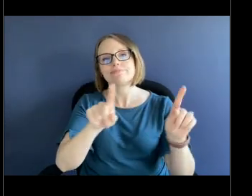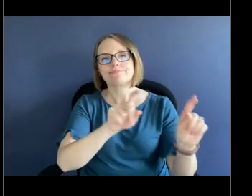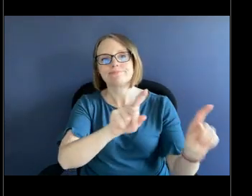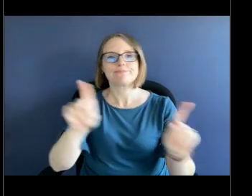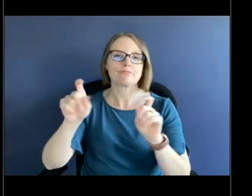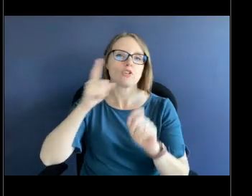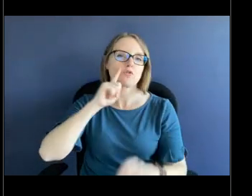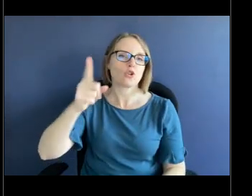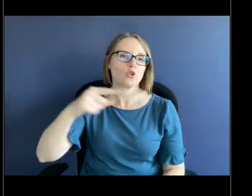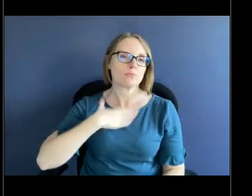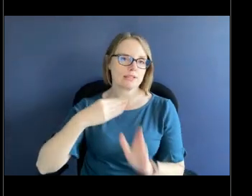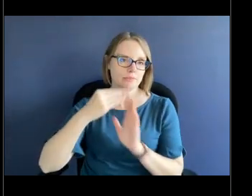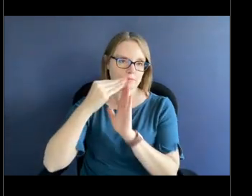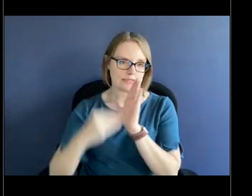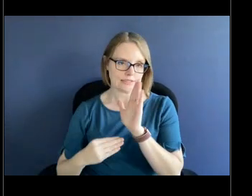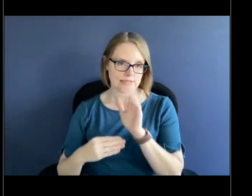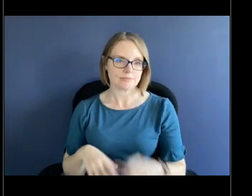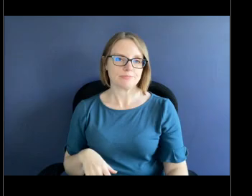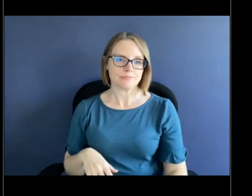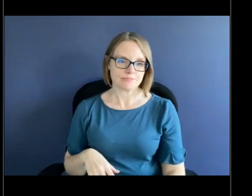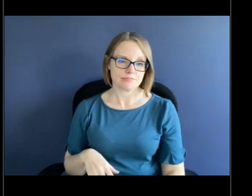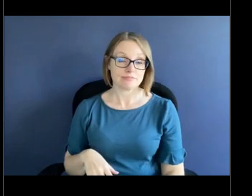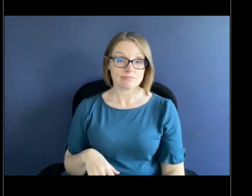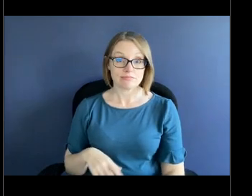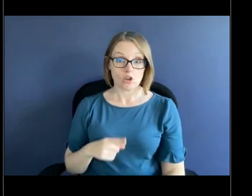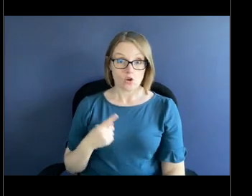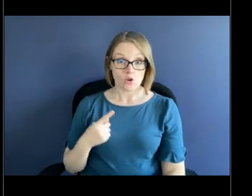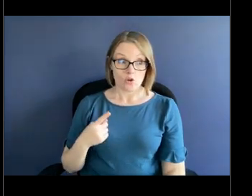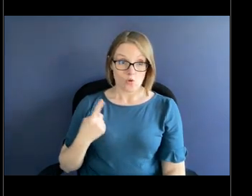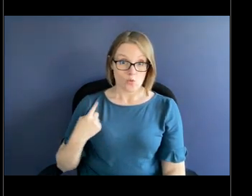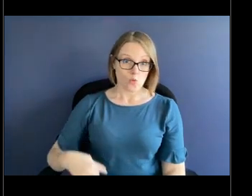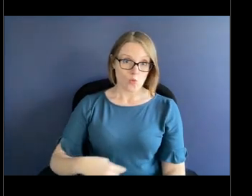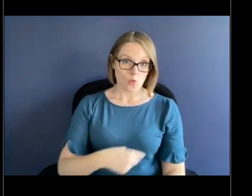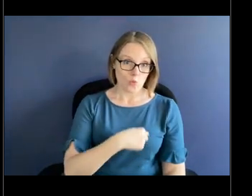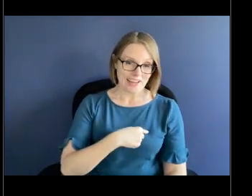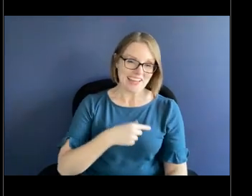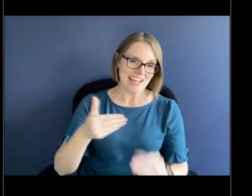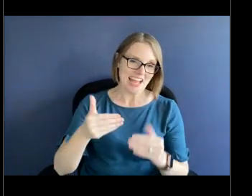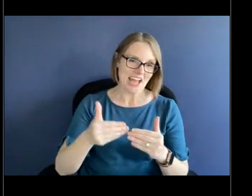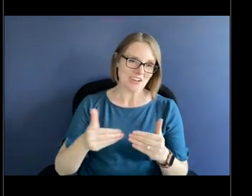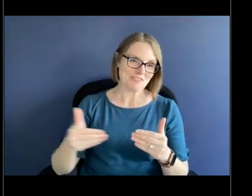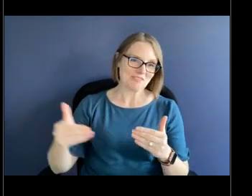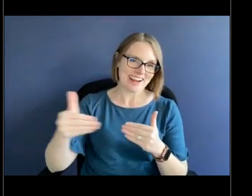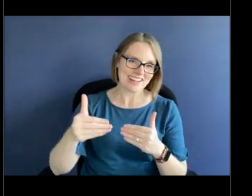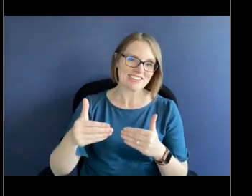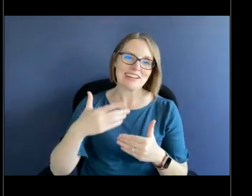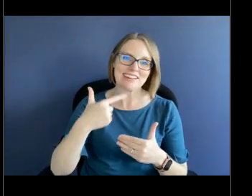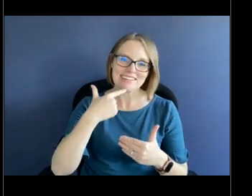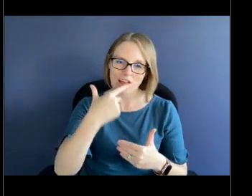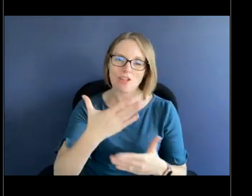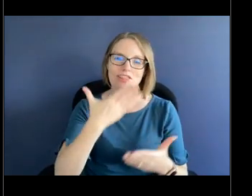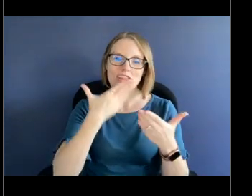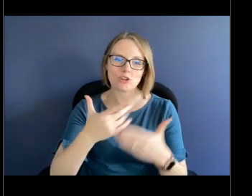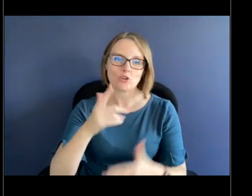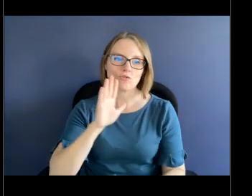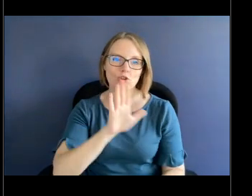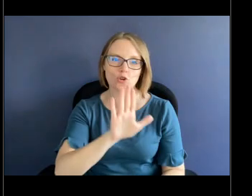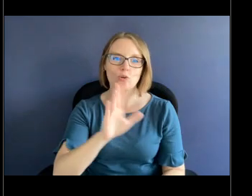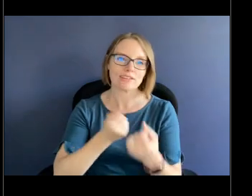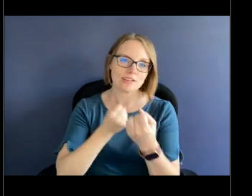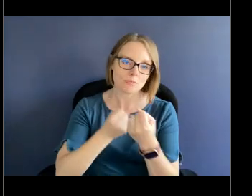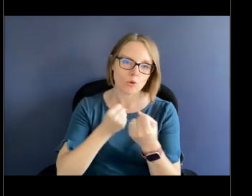you to complete. We, in advance, appreciate your responses and support in